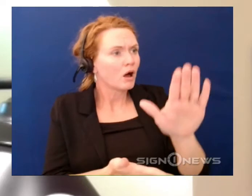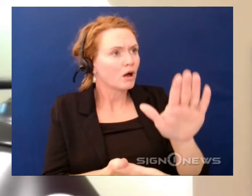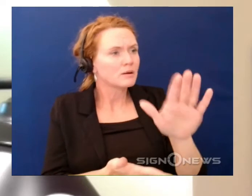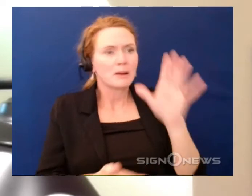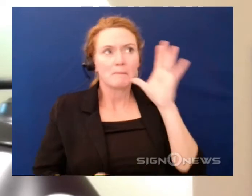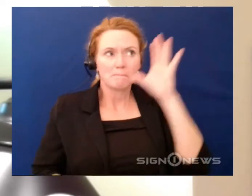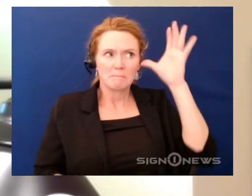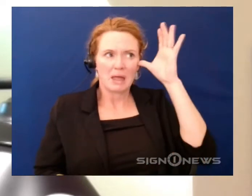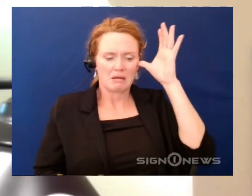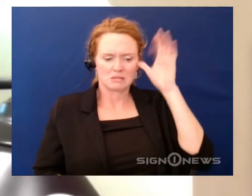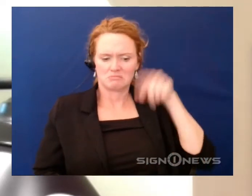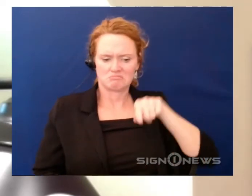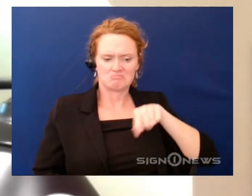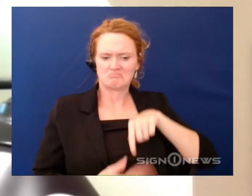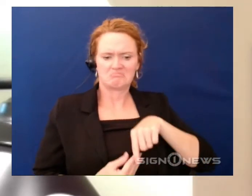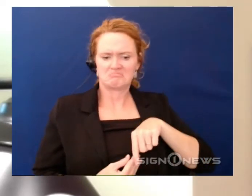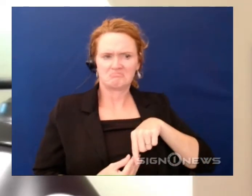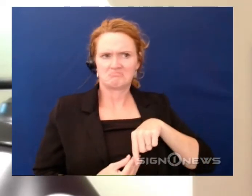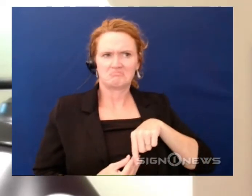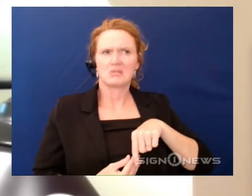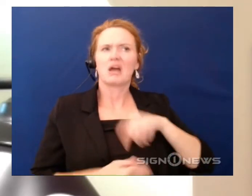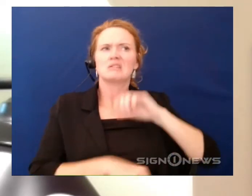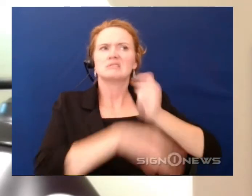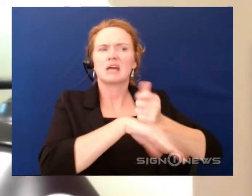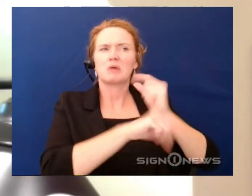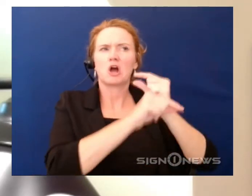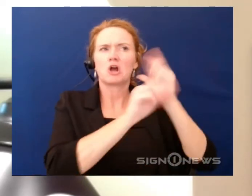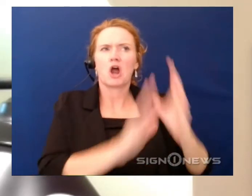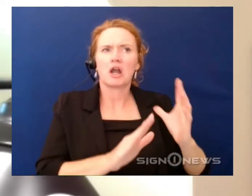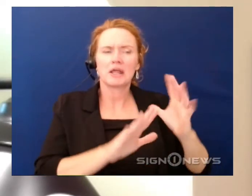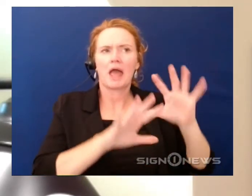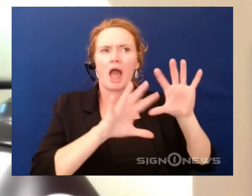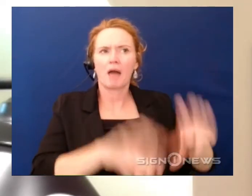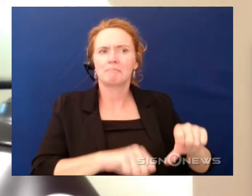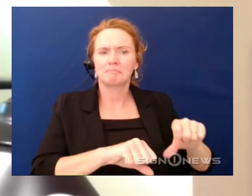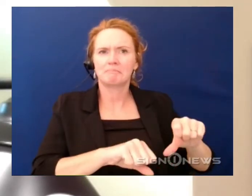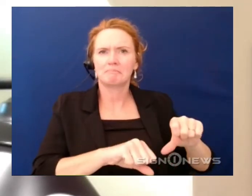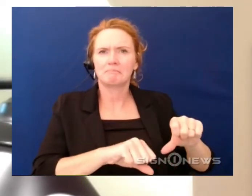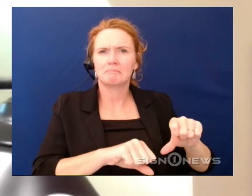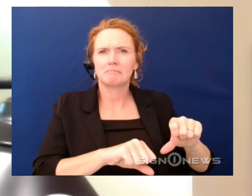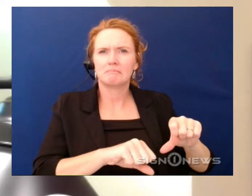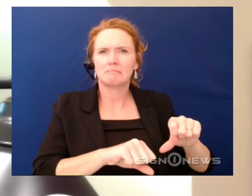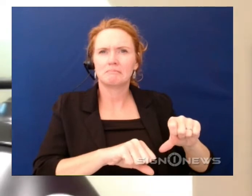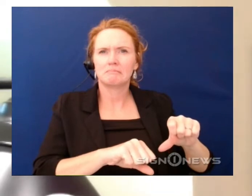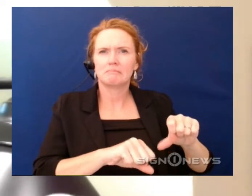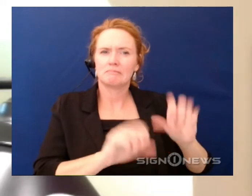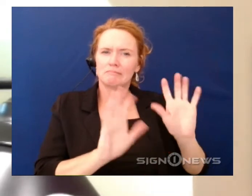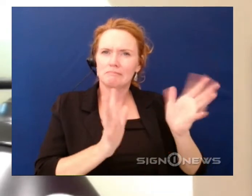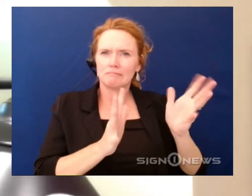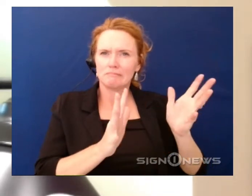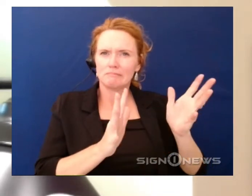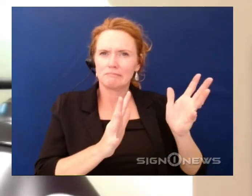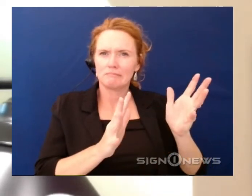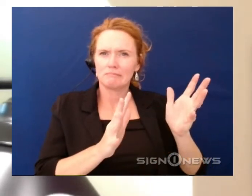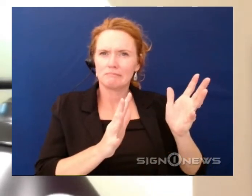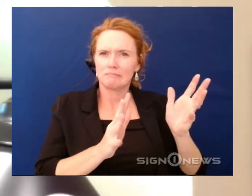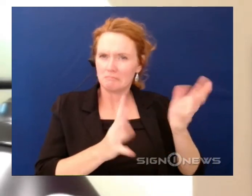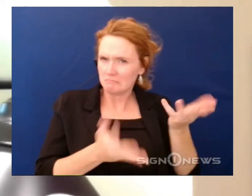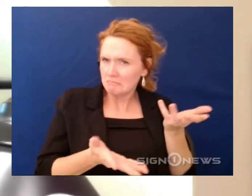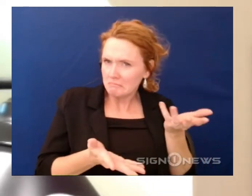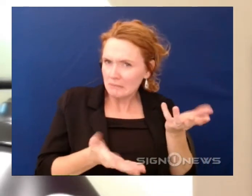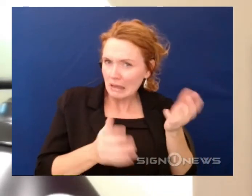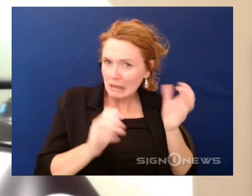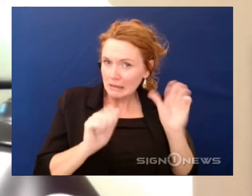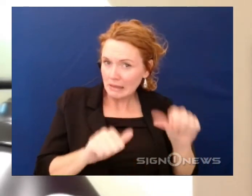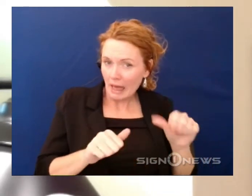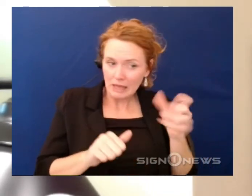are thinking, let's establish a guardianship over them. I mean, it's sort of an indirect way, but could you like